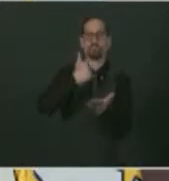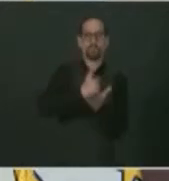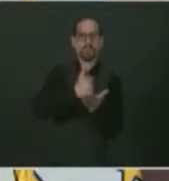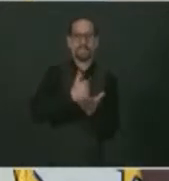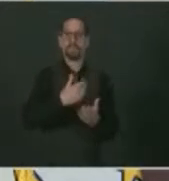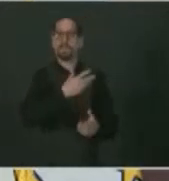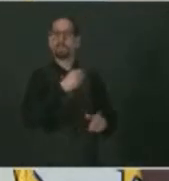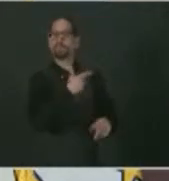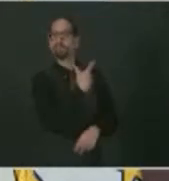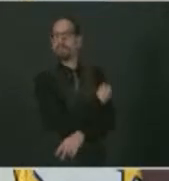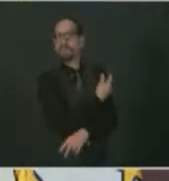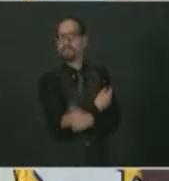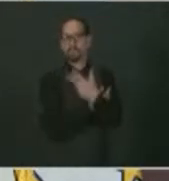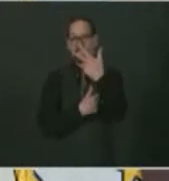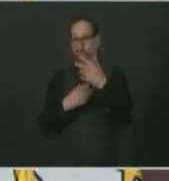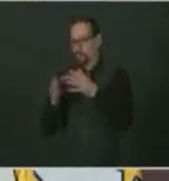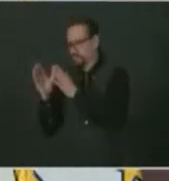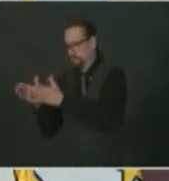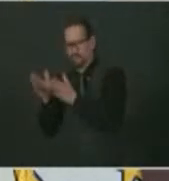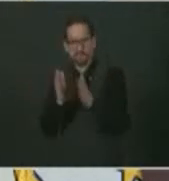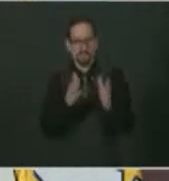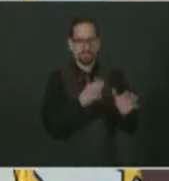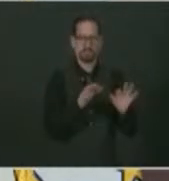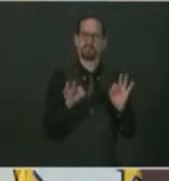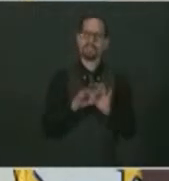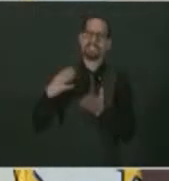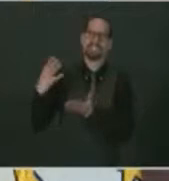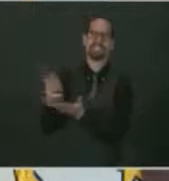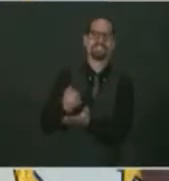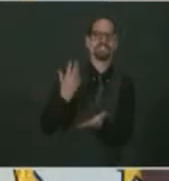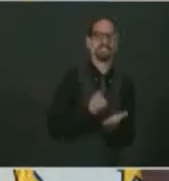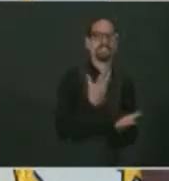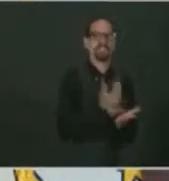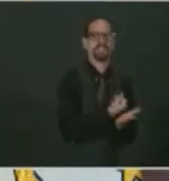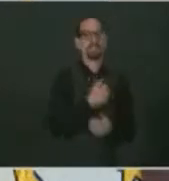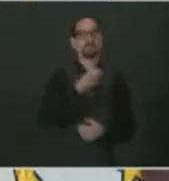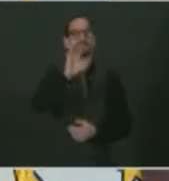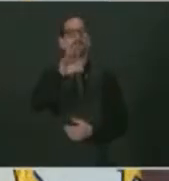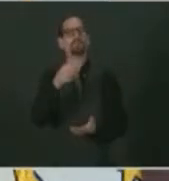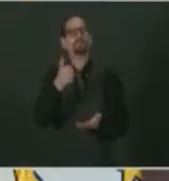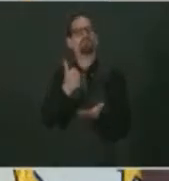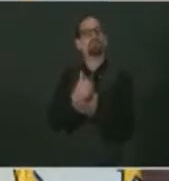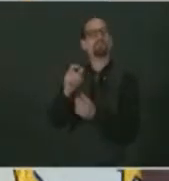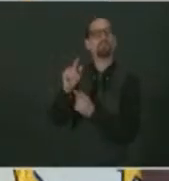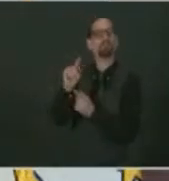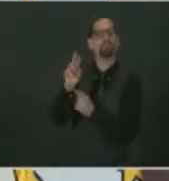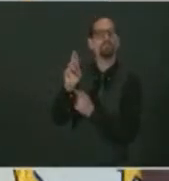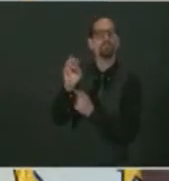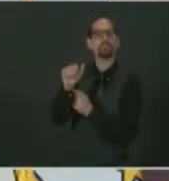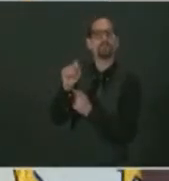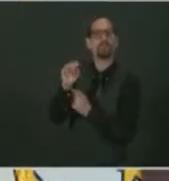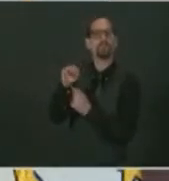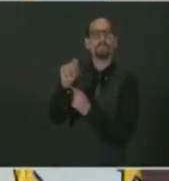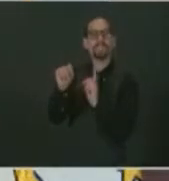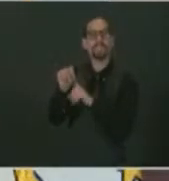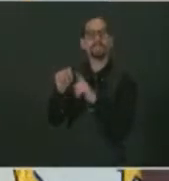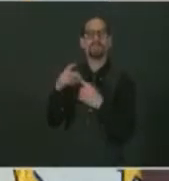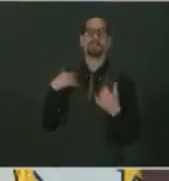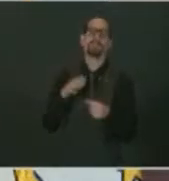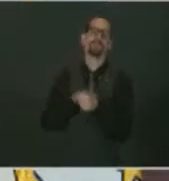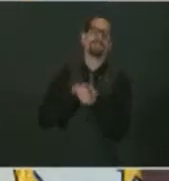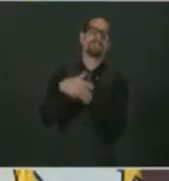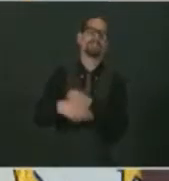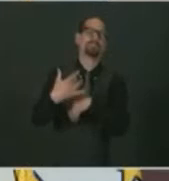for COVID-19 available in Rhode Island. If you test positive for COVID-19, find out about